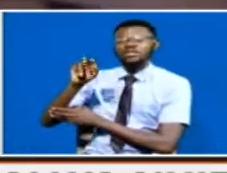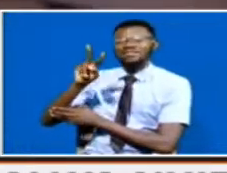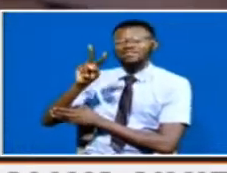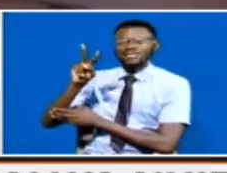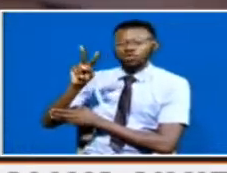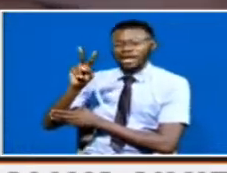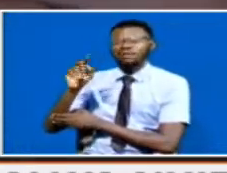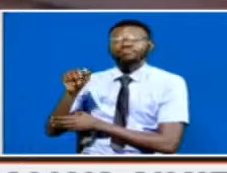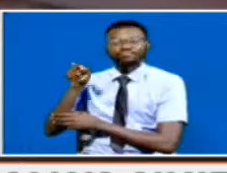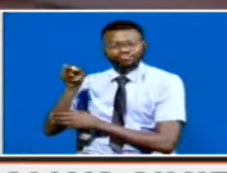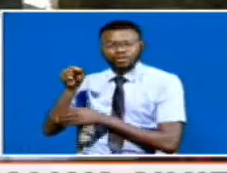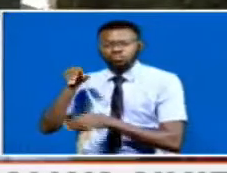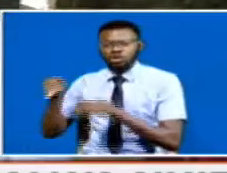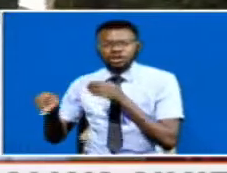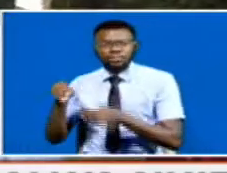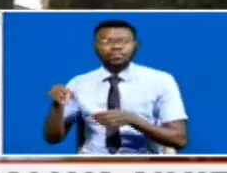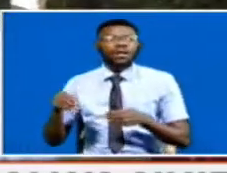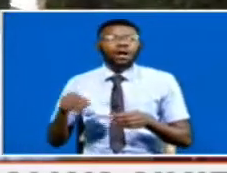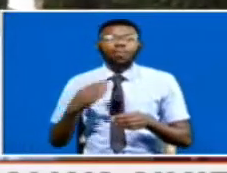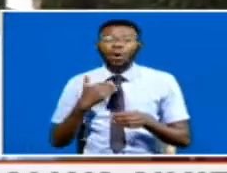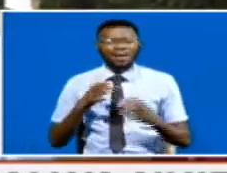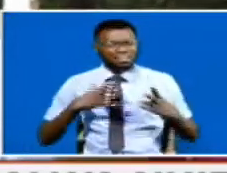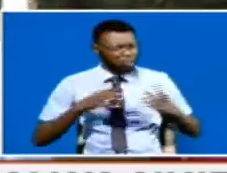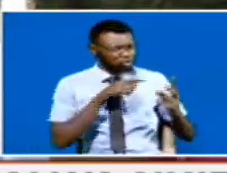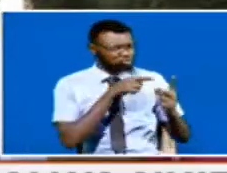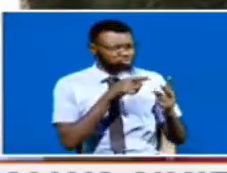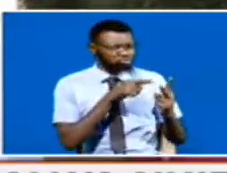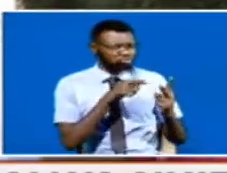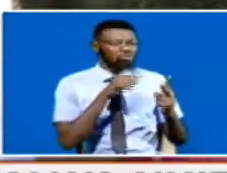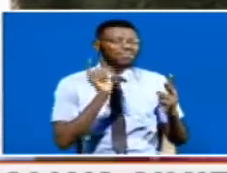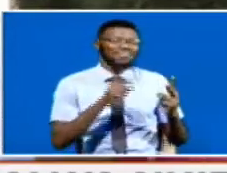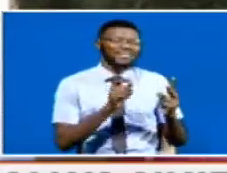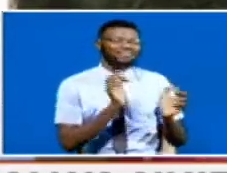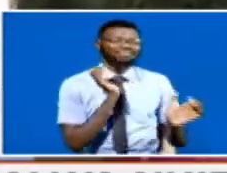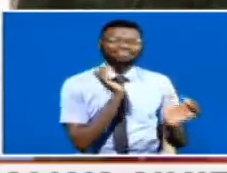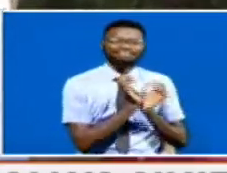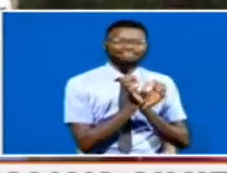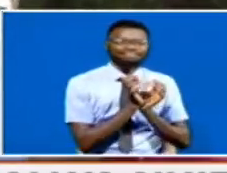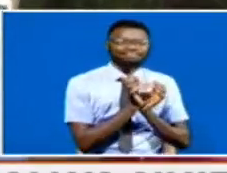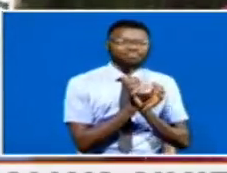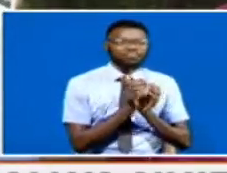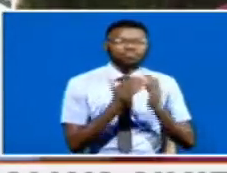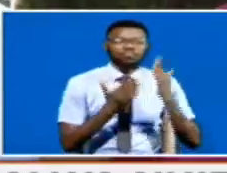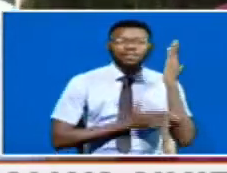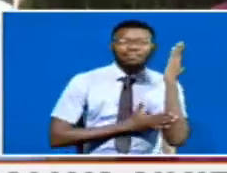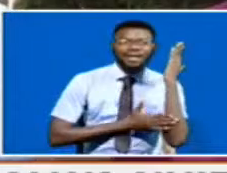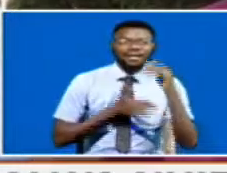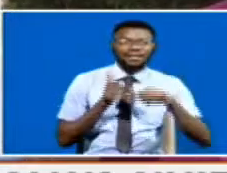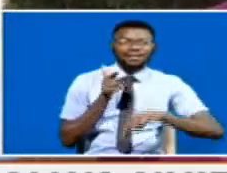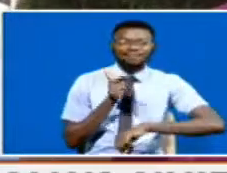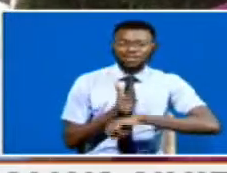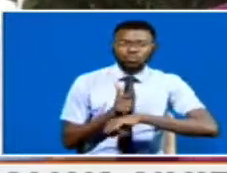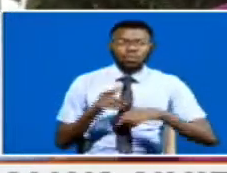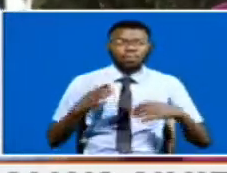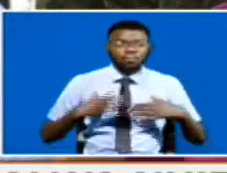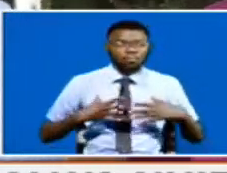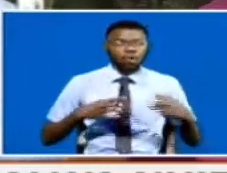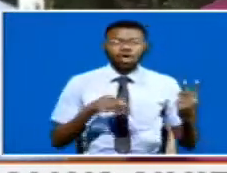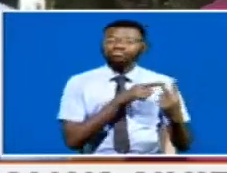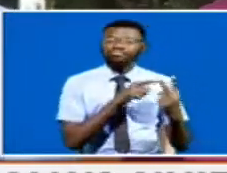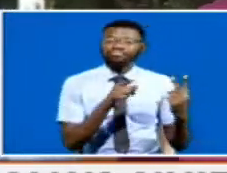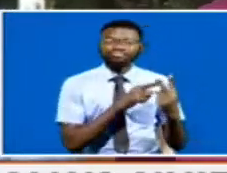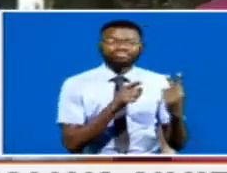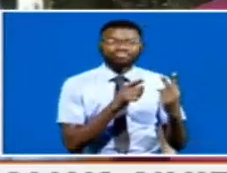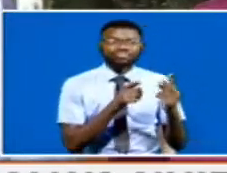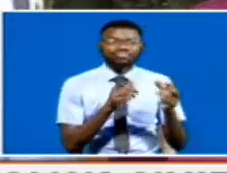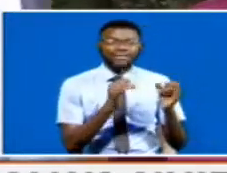kuchukuliwa hatua za kisheria. The video is authentic, it was taken in the hospital, and the individuals have since been identified, the